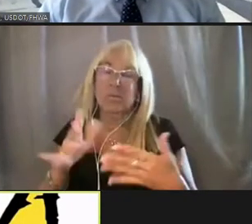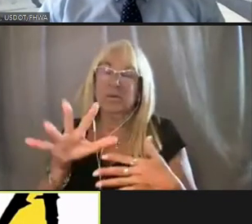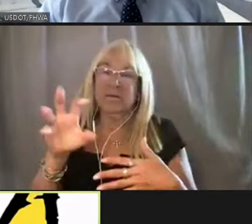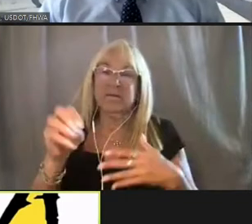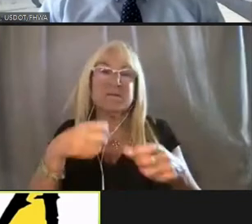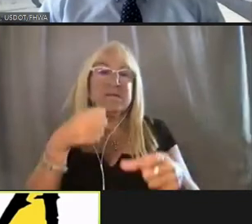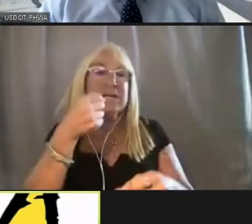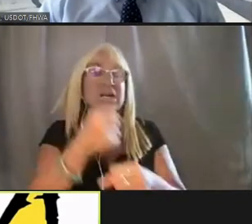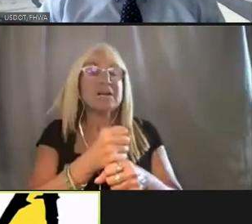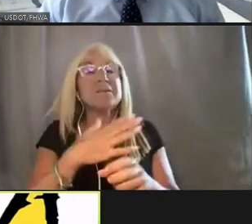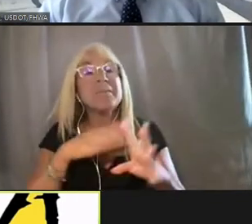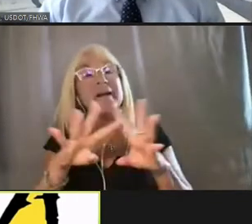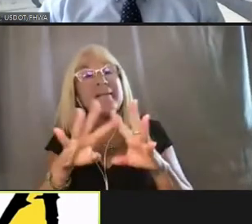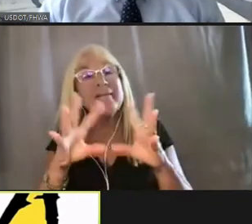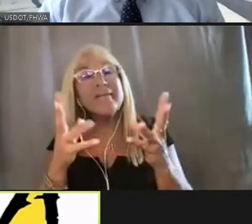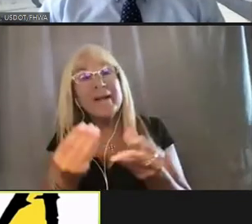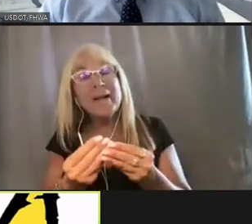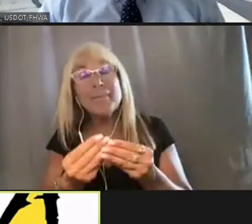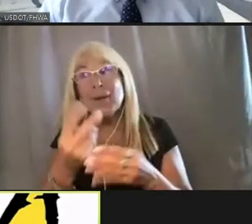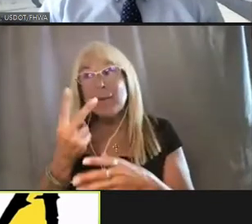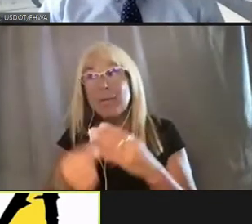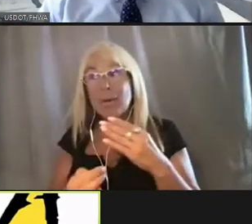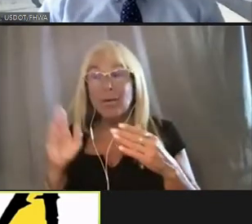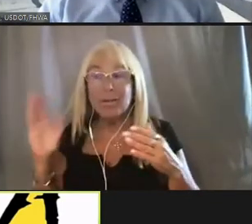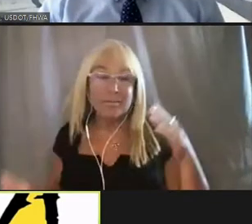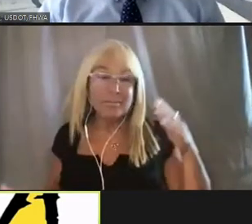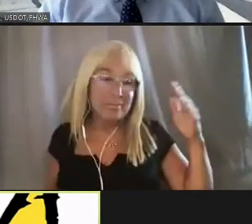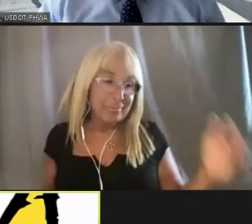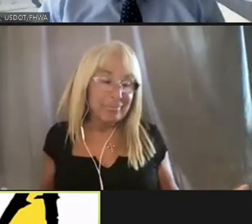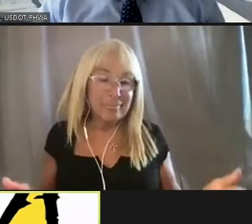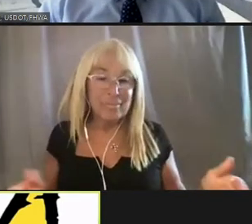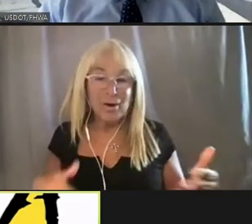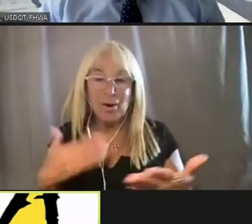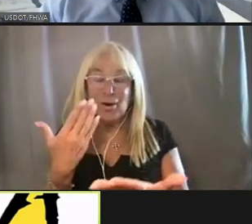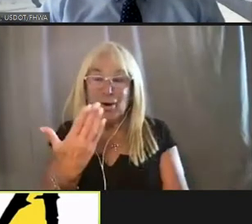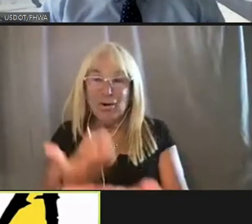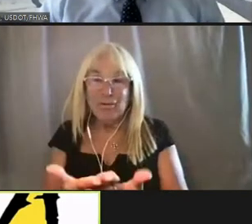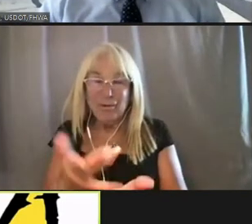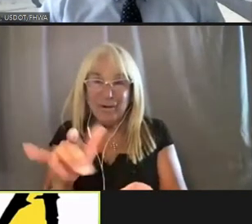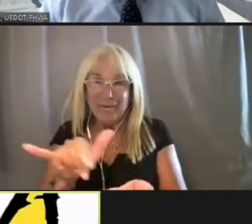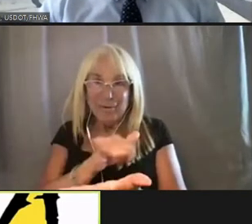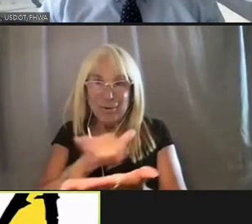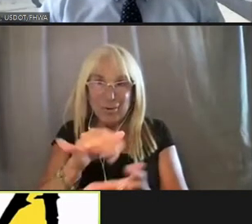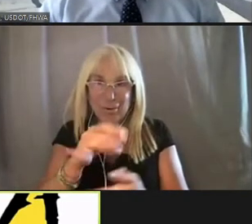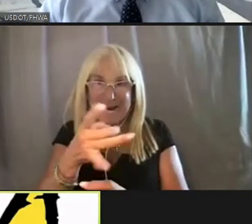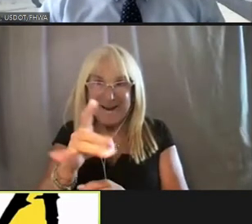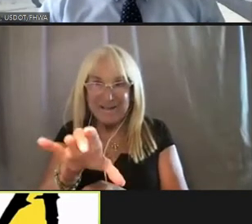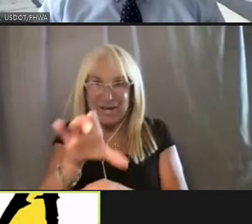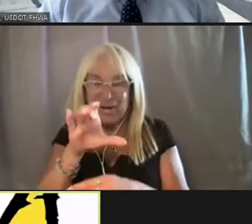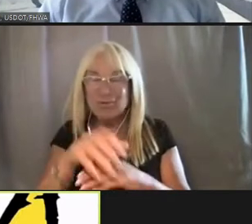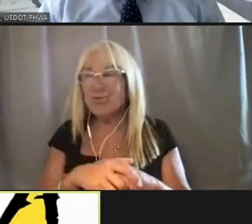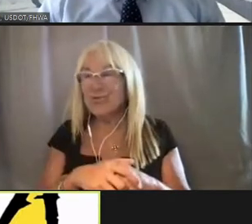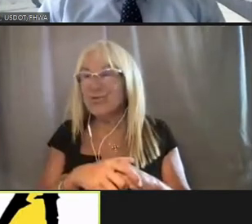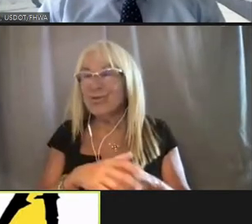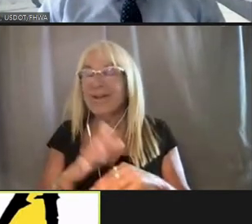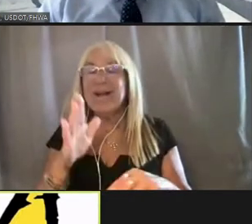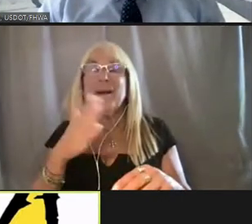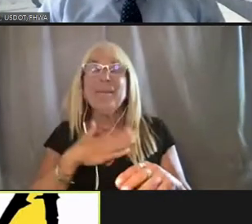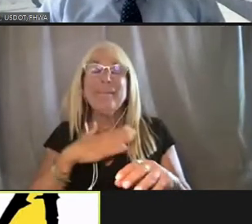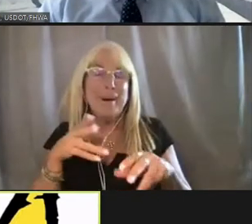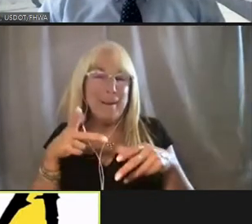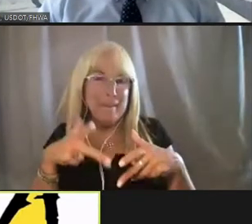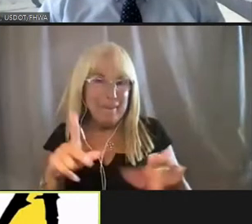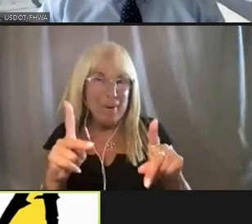my family actually on both sides arrived in New York in the mid-1800s I actually took my permit test my